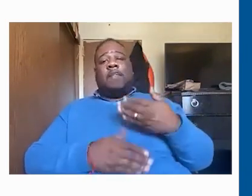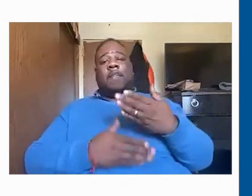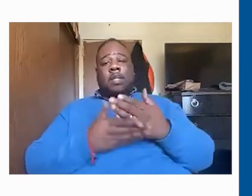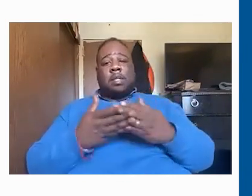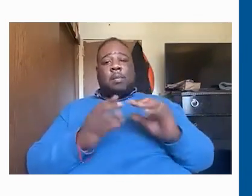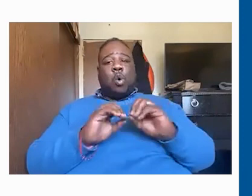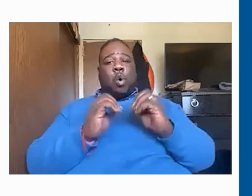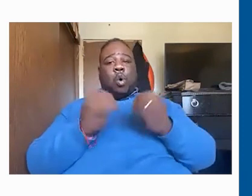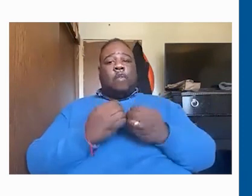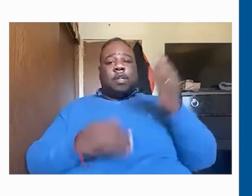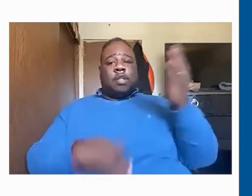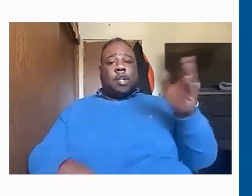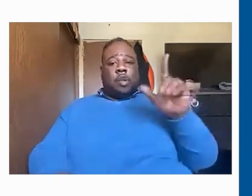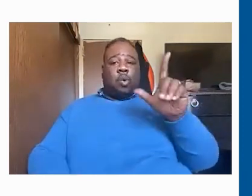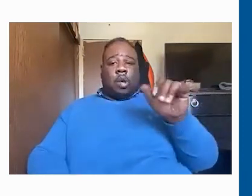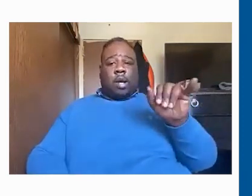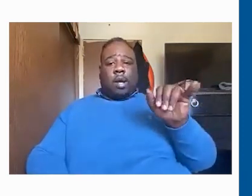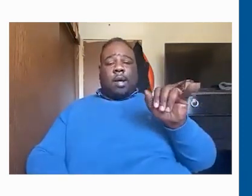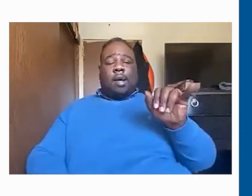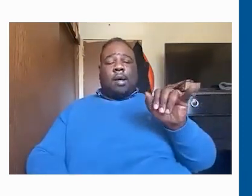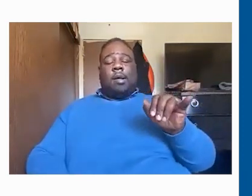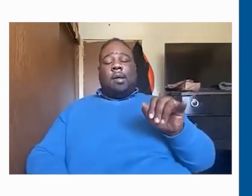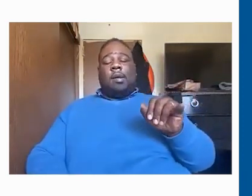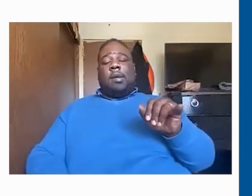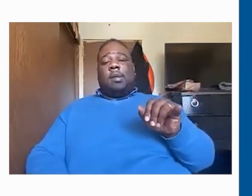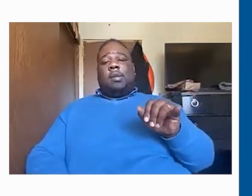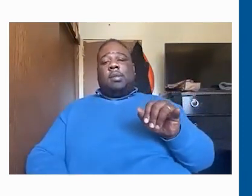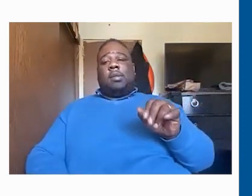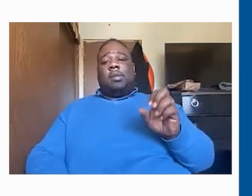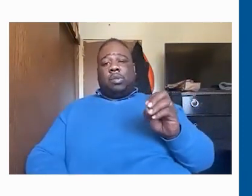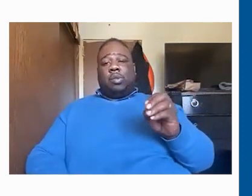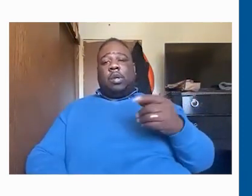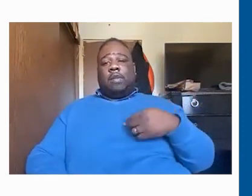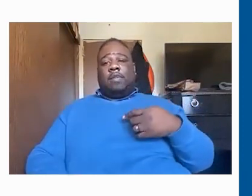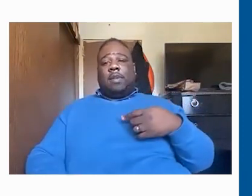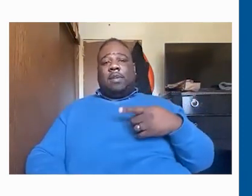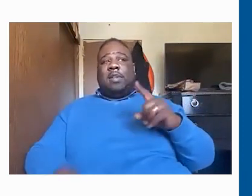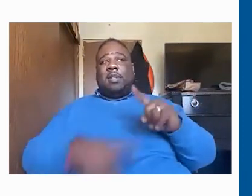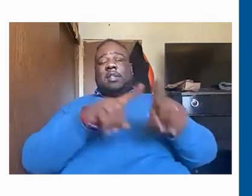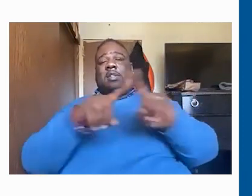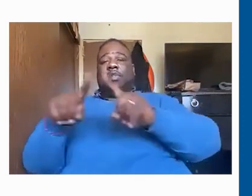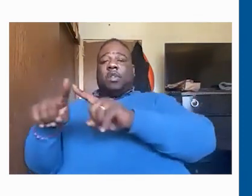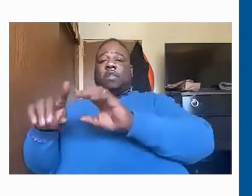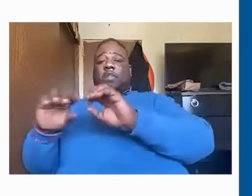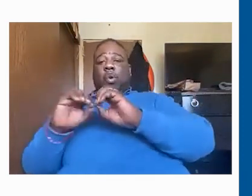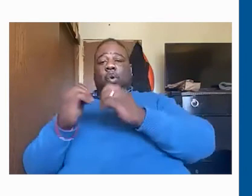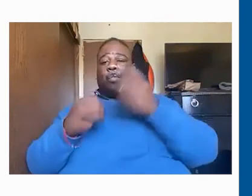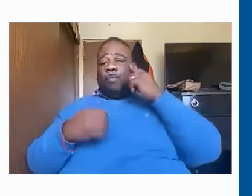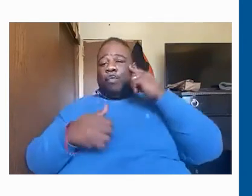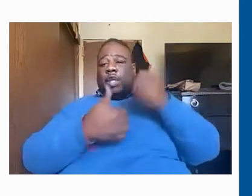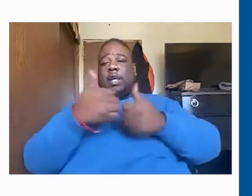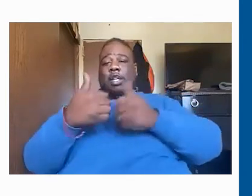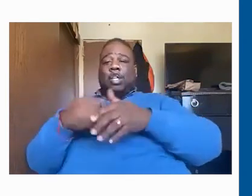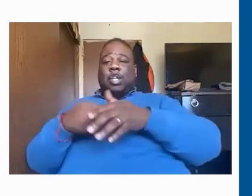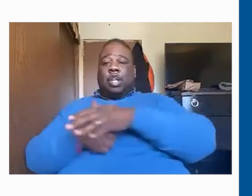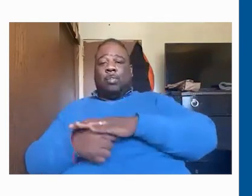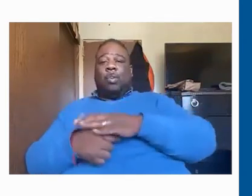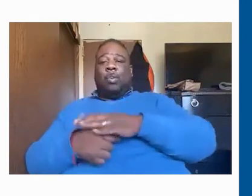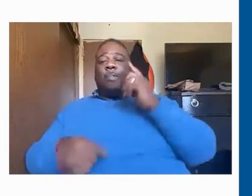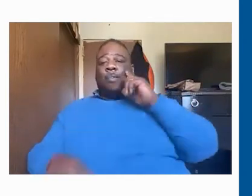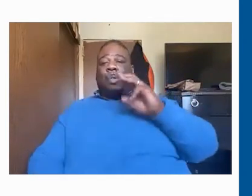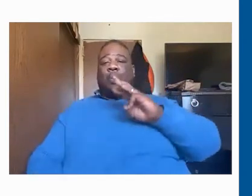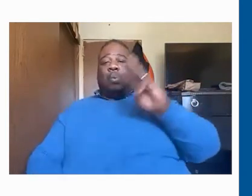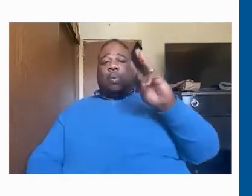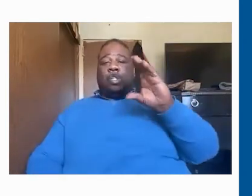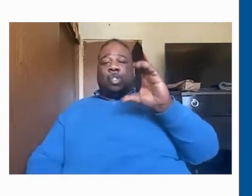in close to there. So there are different offices for each area, such as Westchester, Nassau County, Suffolk